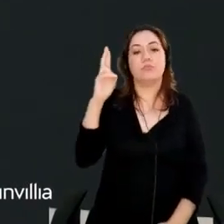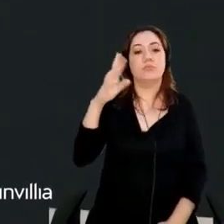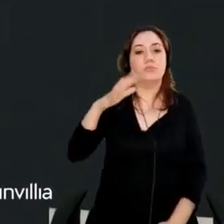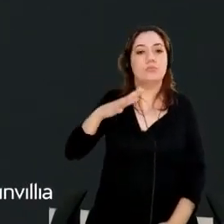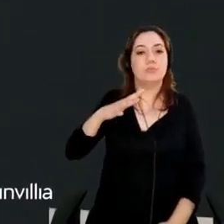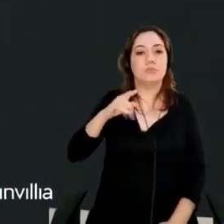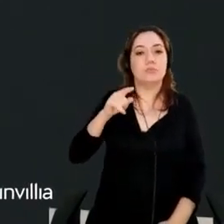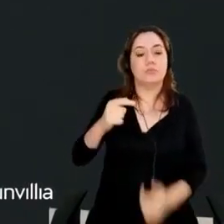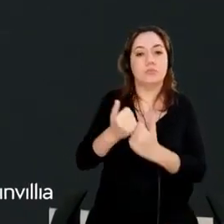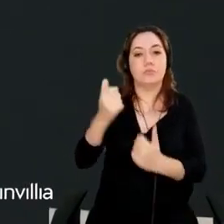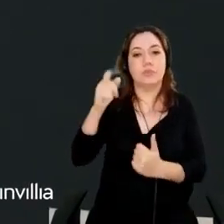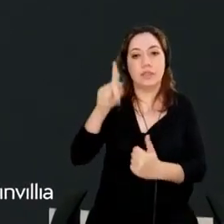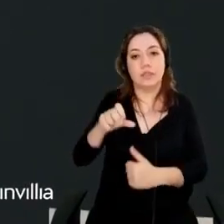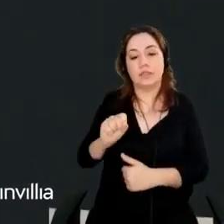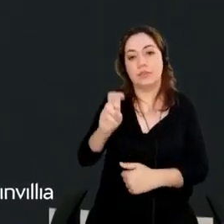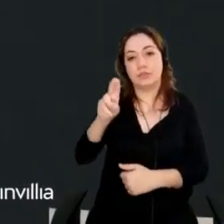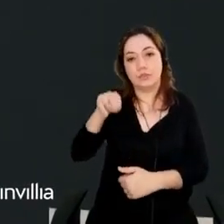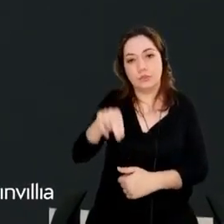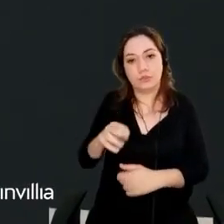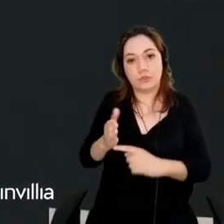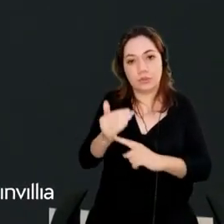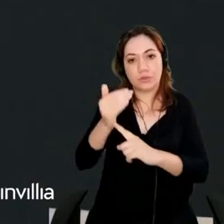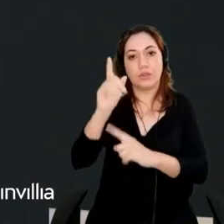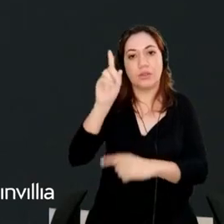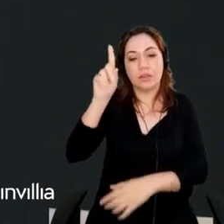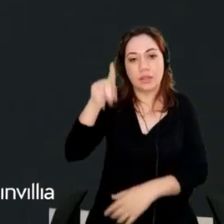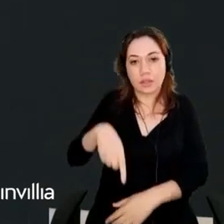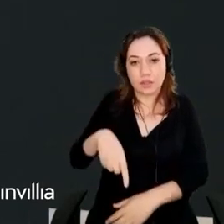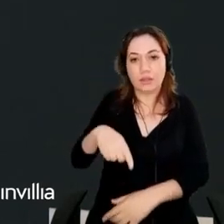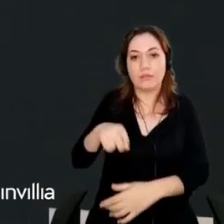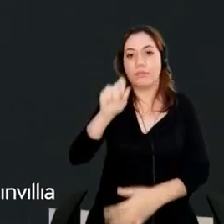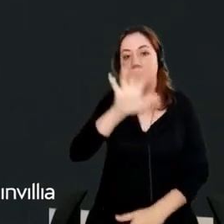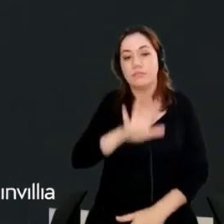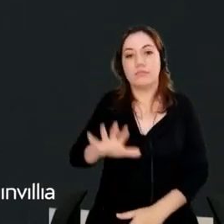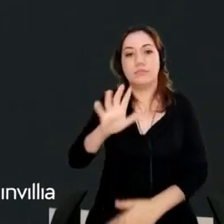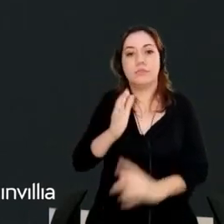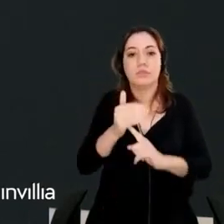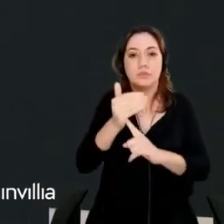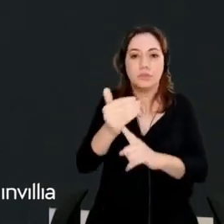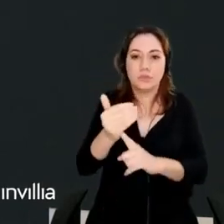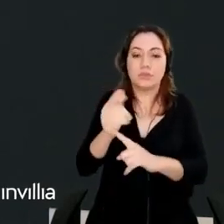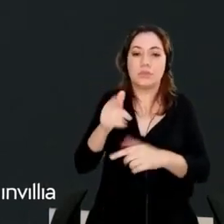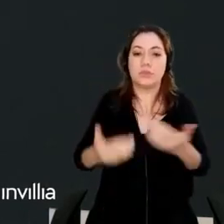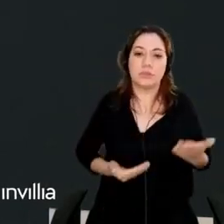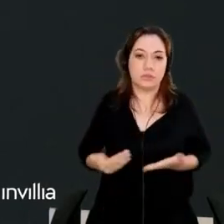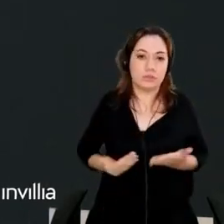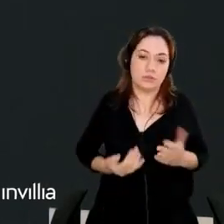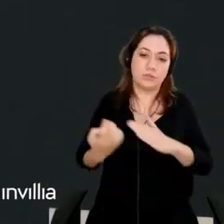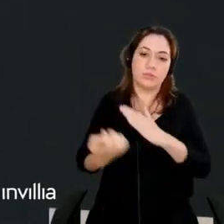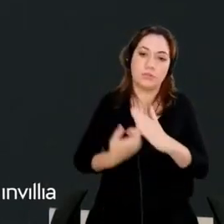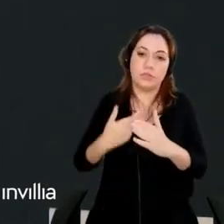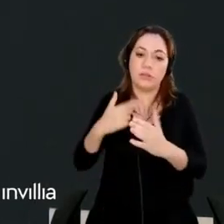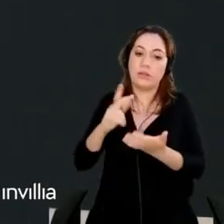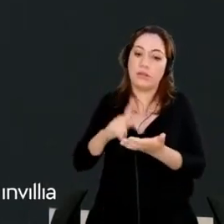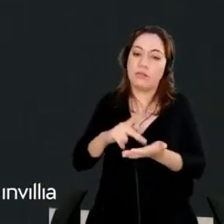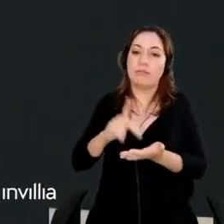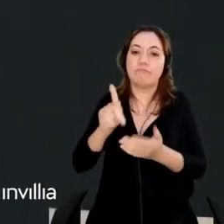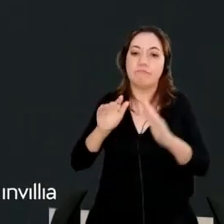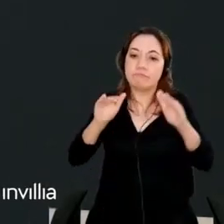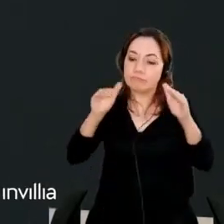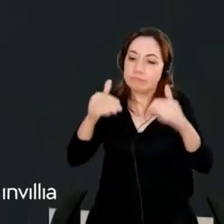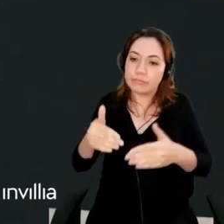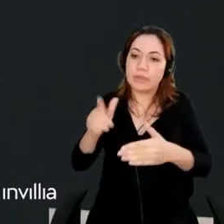Sun is a global technology and services company, really focused on helping companies and governments around the